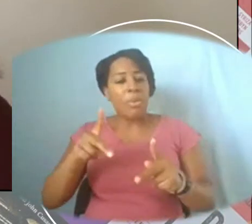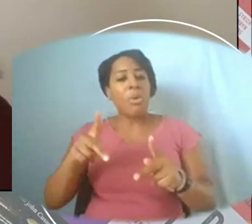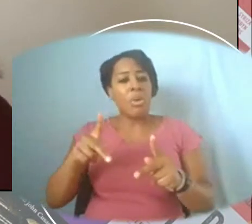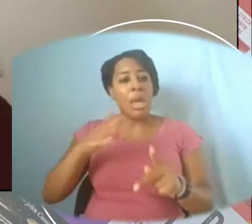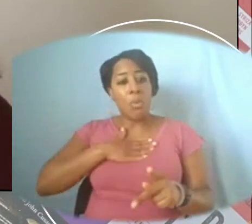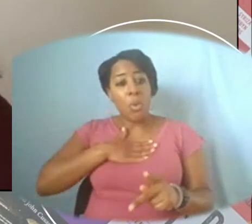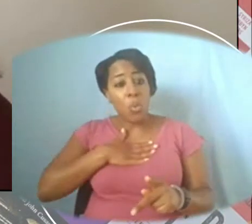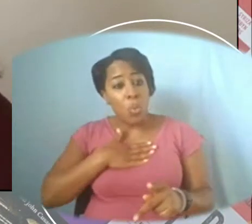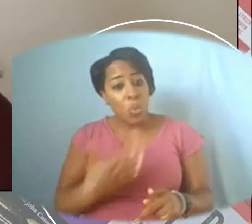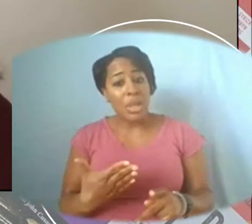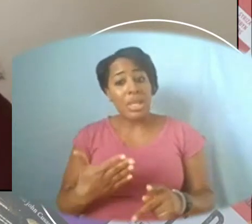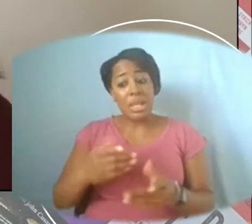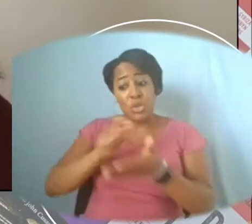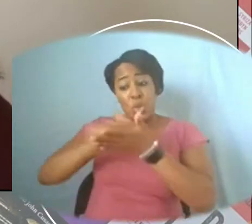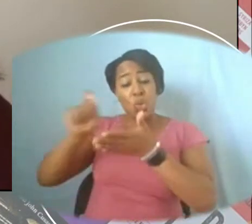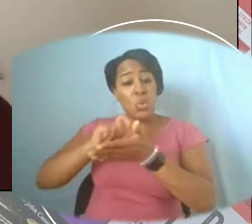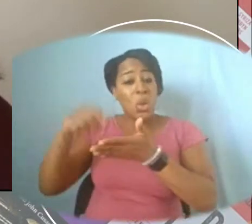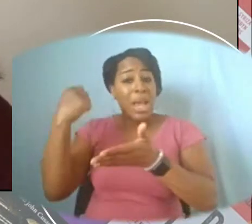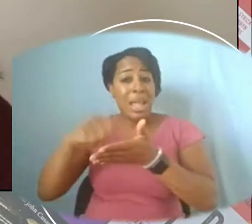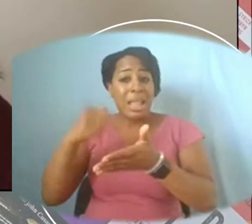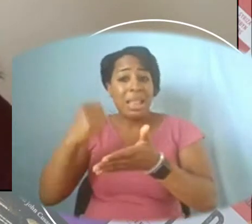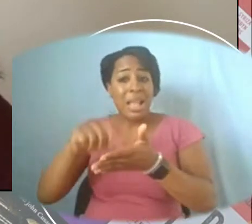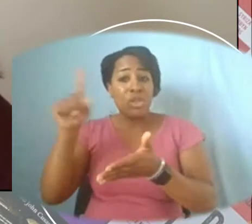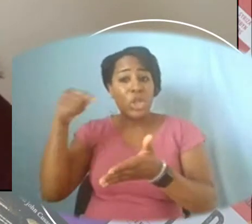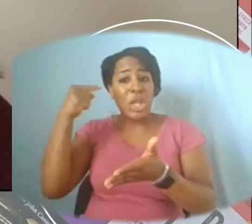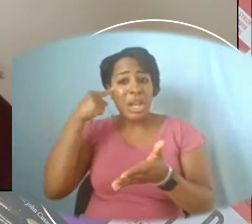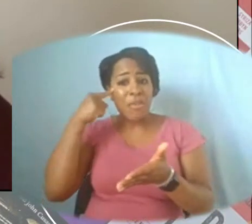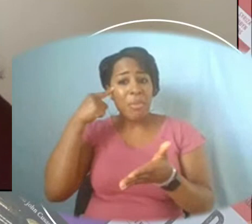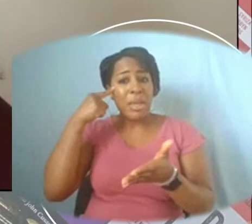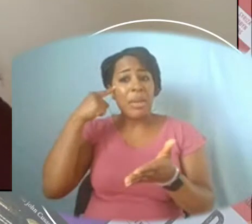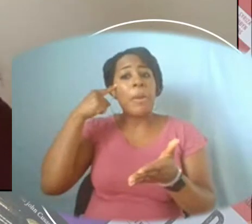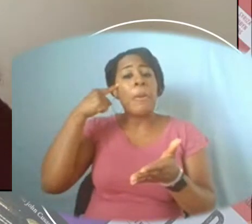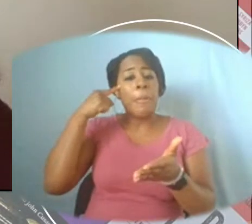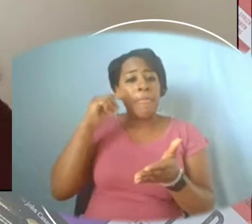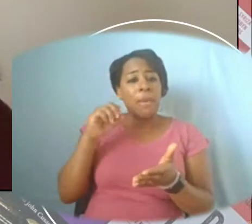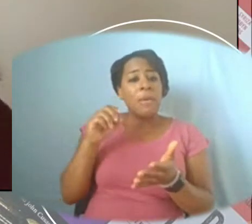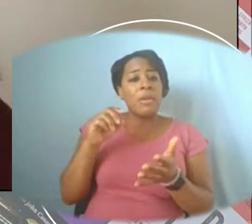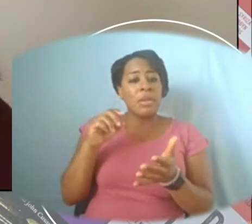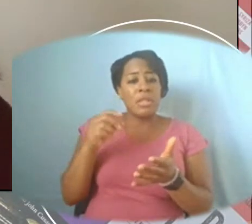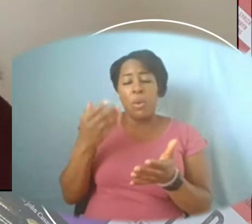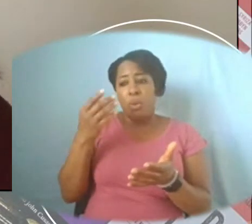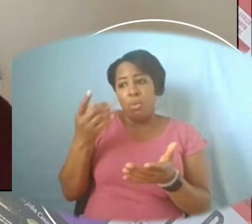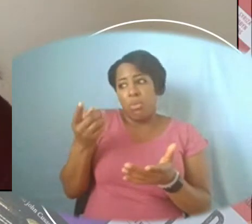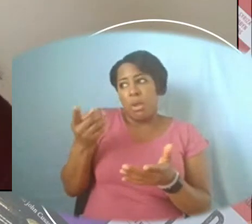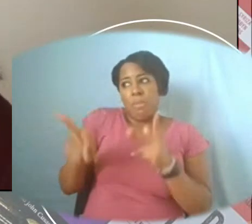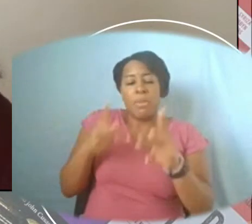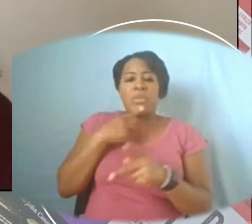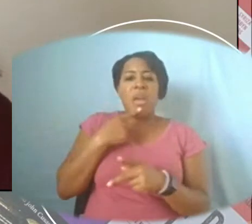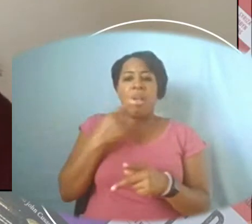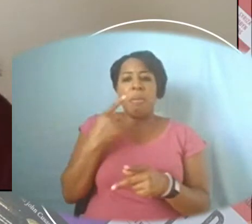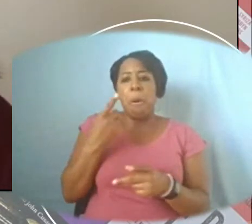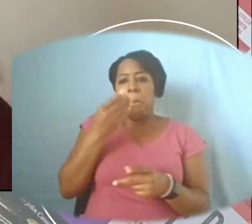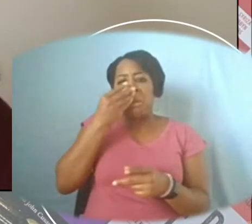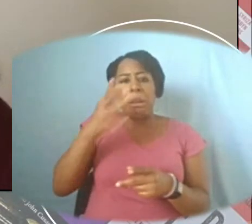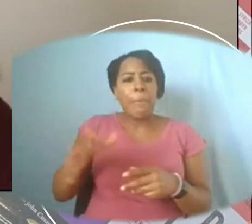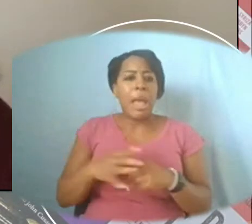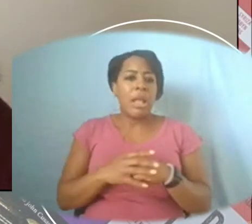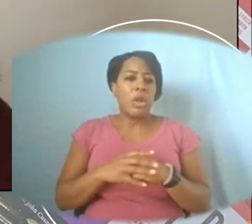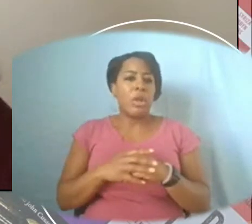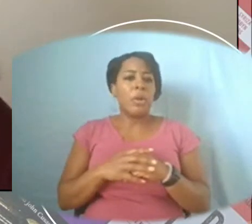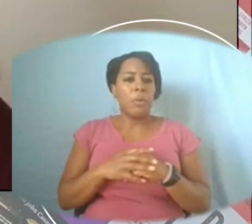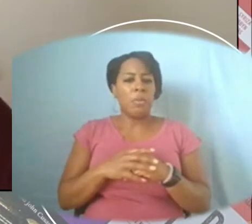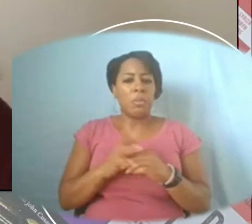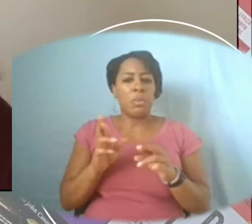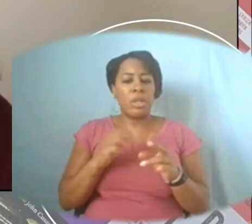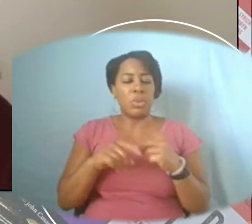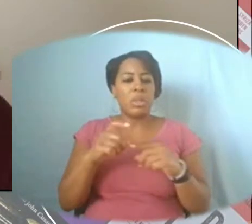governor asking them not to deport the individual. And it just didn't matter. And so it really